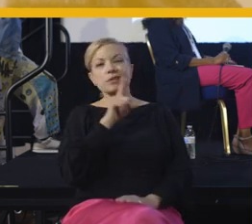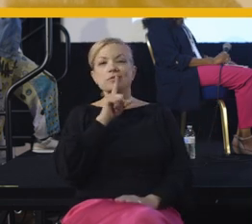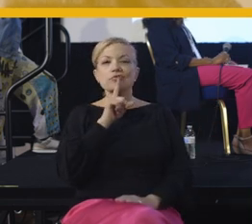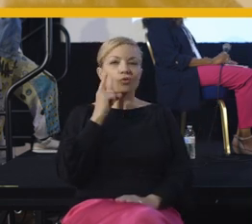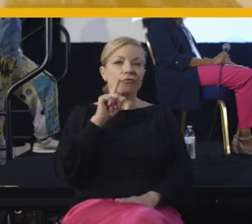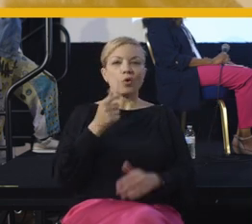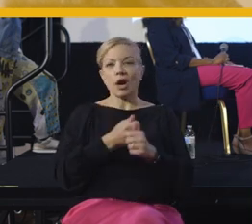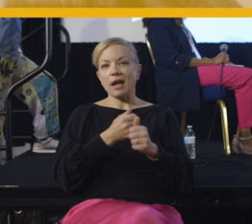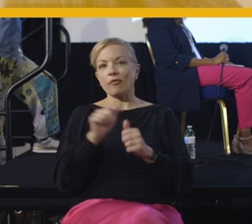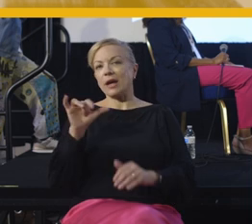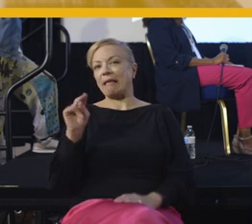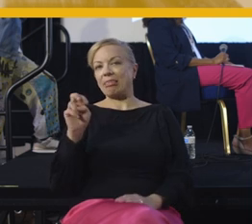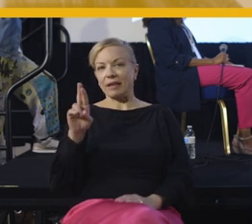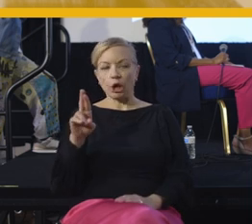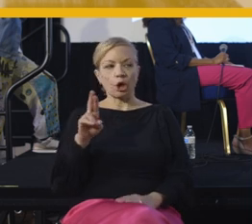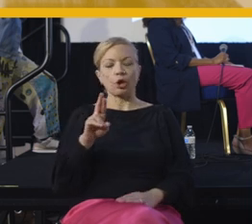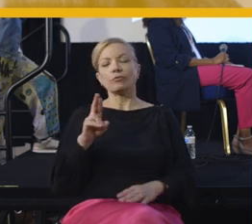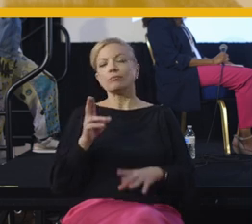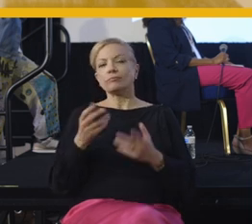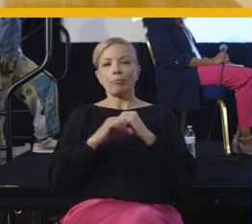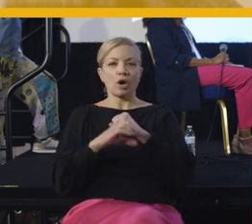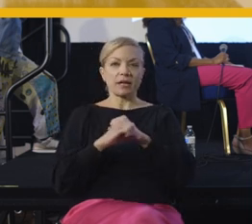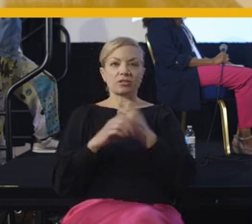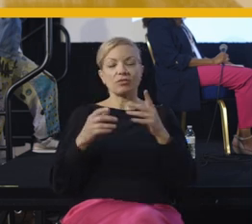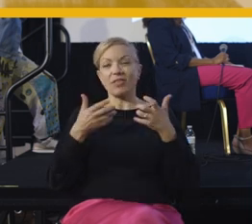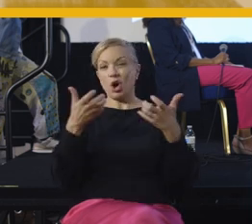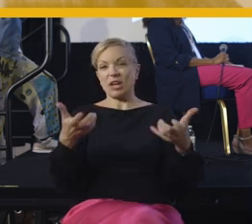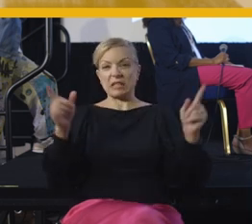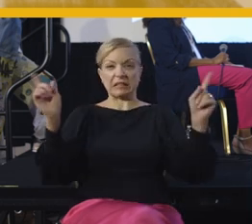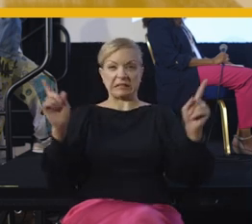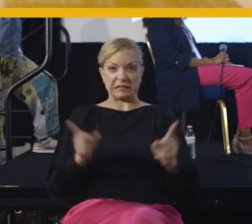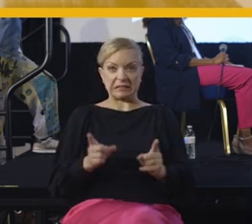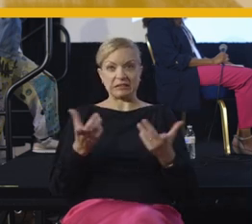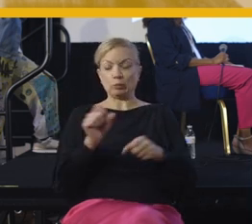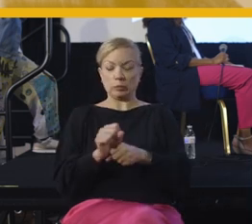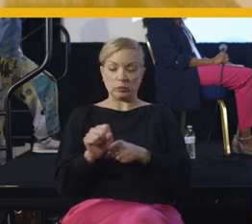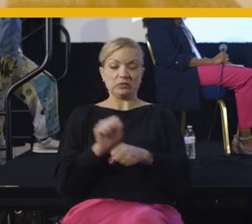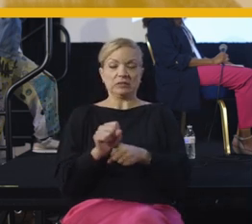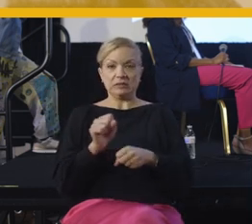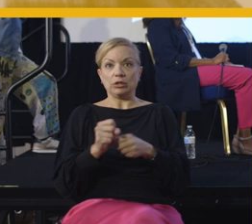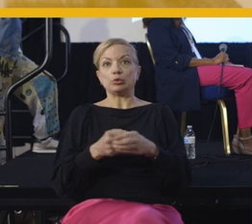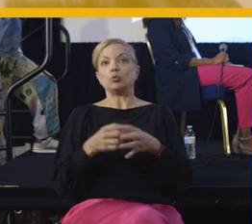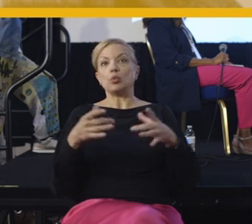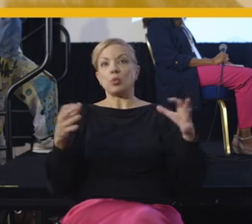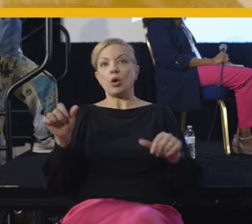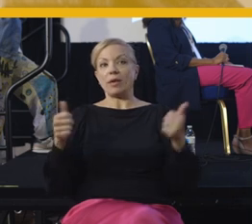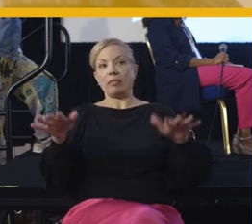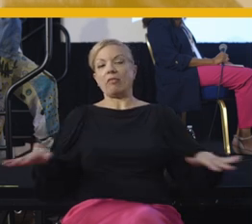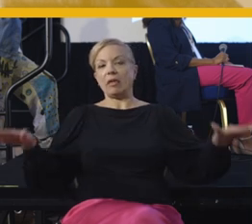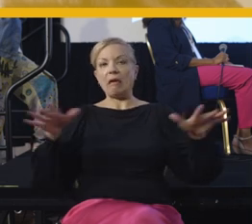every linear broadcaster. The audience is declining, so we're working really, really hard to make sure that we are growing in all of these other